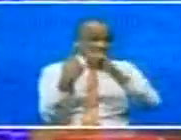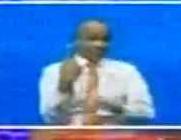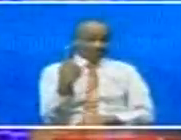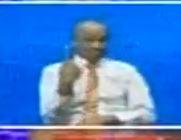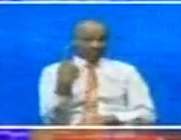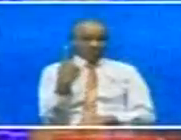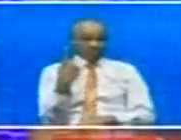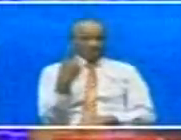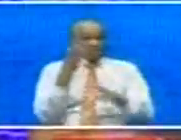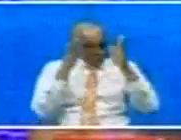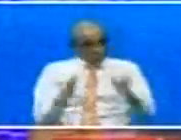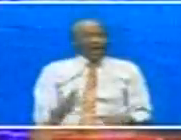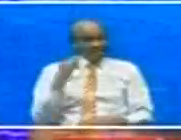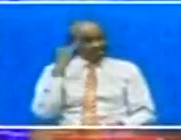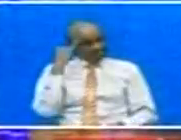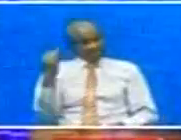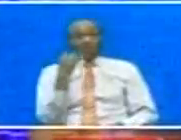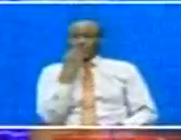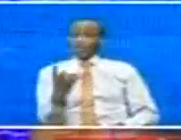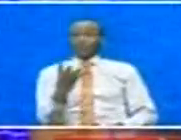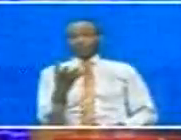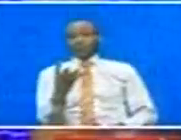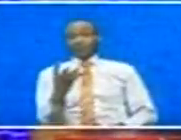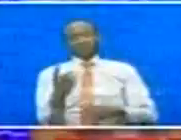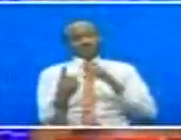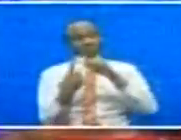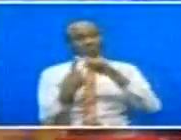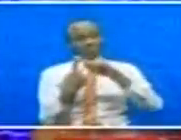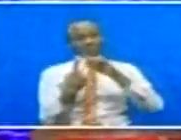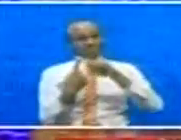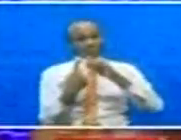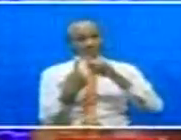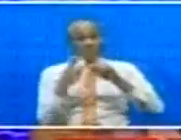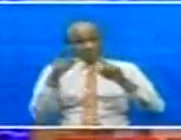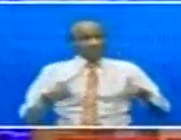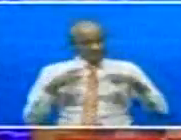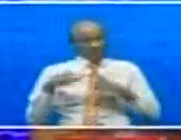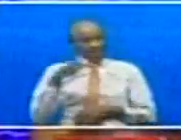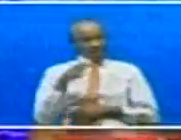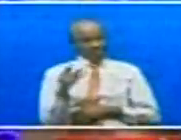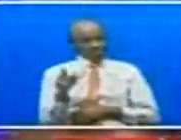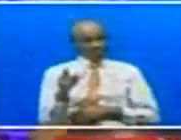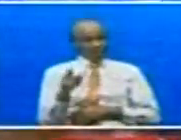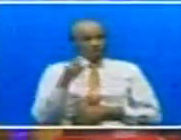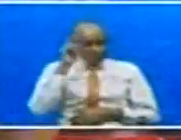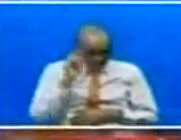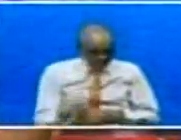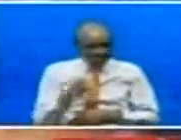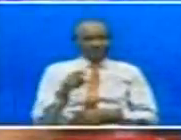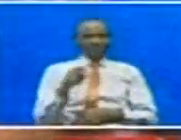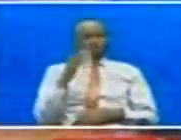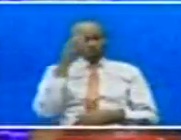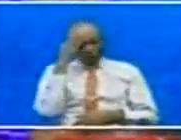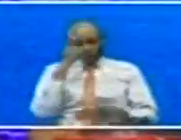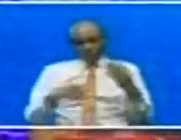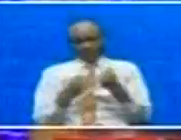the human intelligence, whereby you are living in an area, you must be able to know